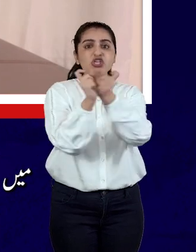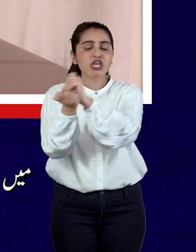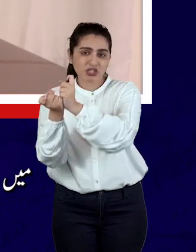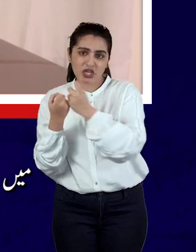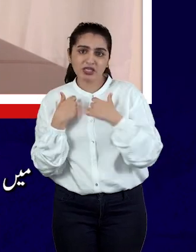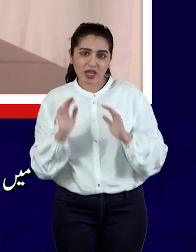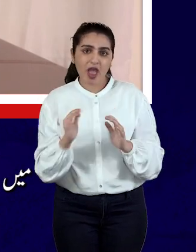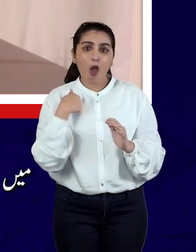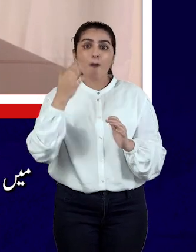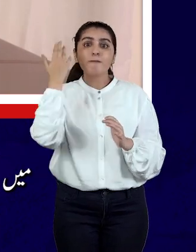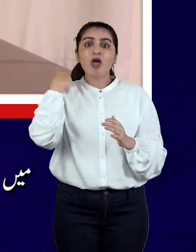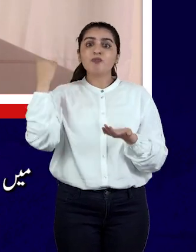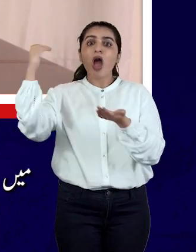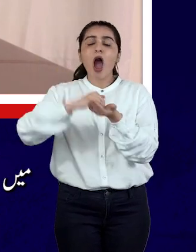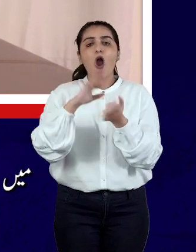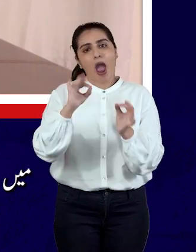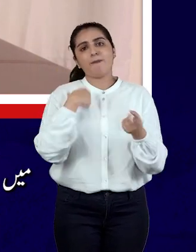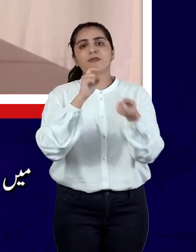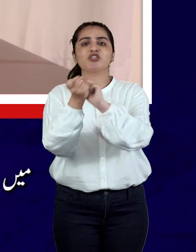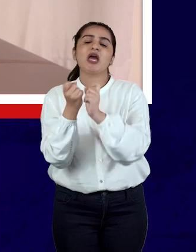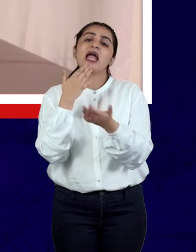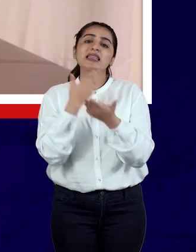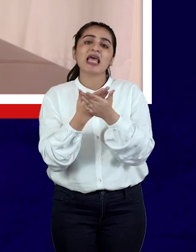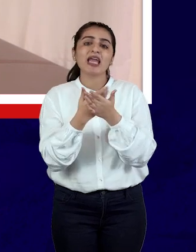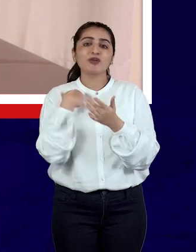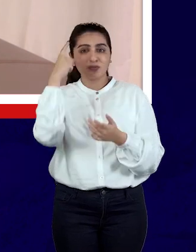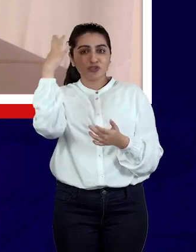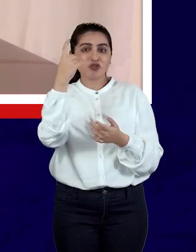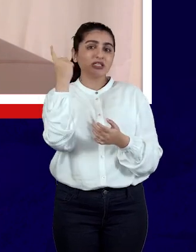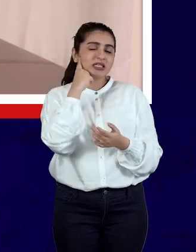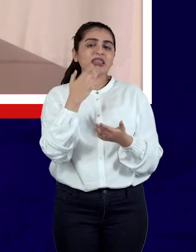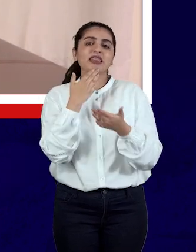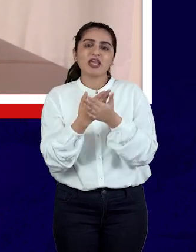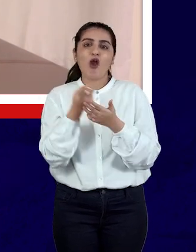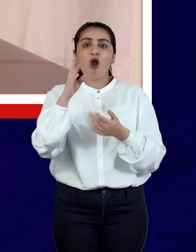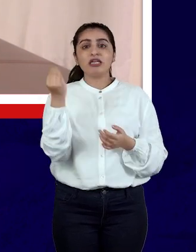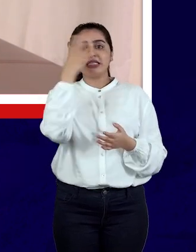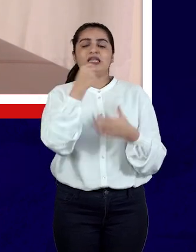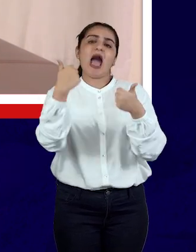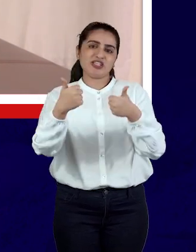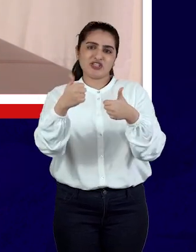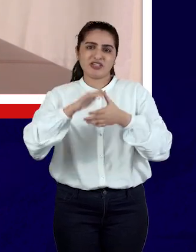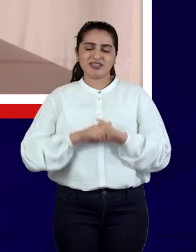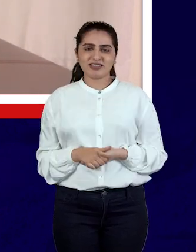able to do what I came here to do. Thank you for listening to my story and have a wonderful day.